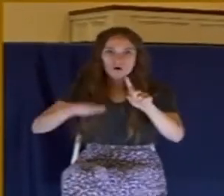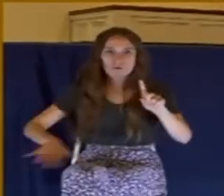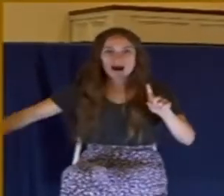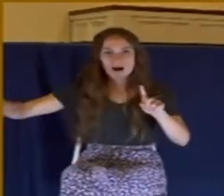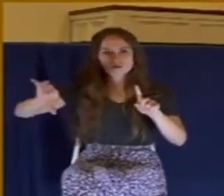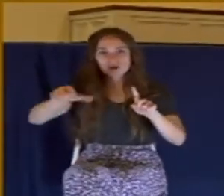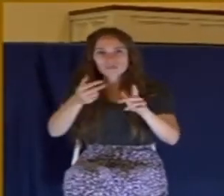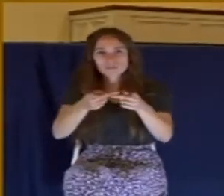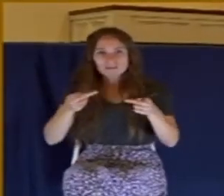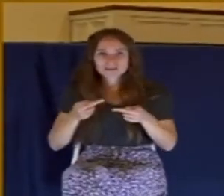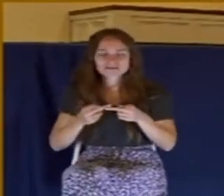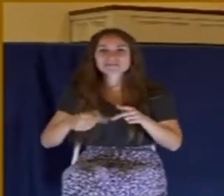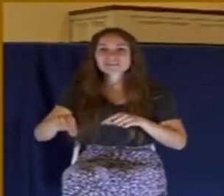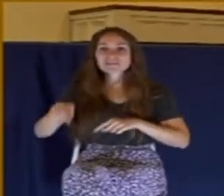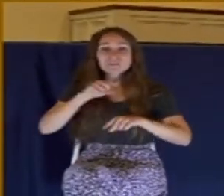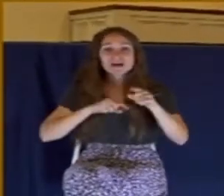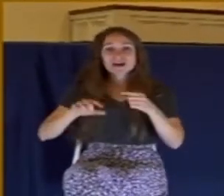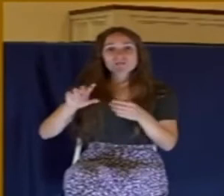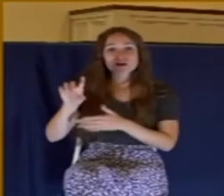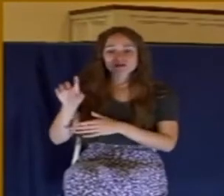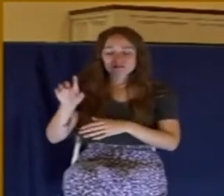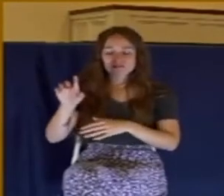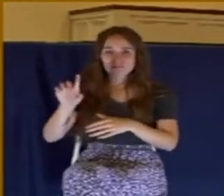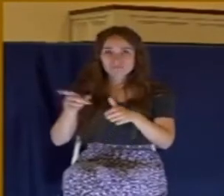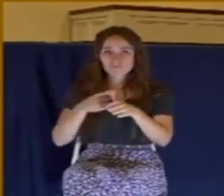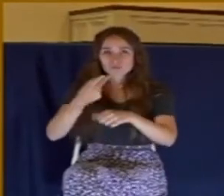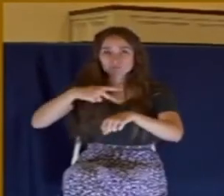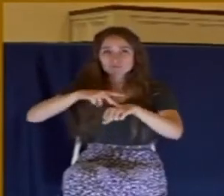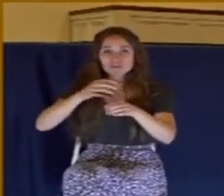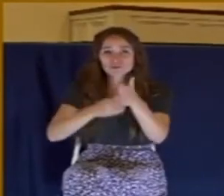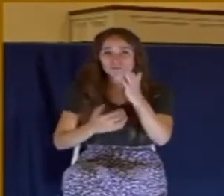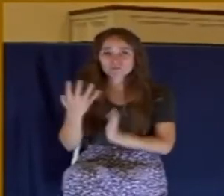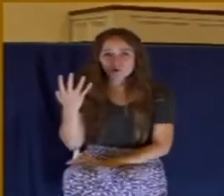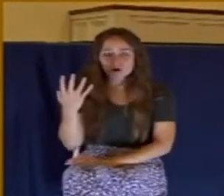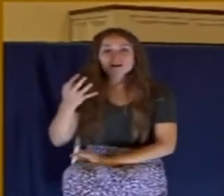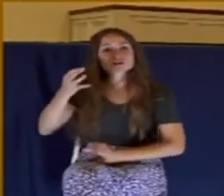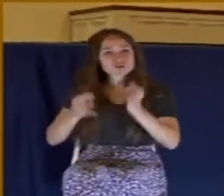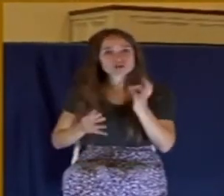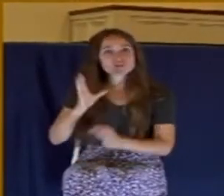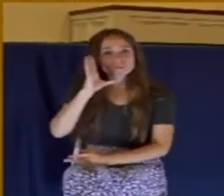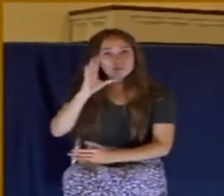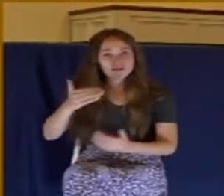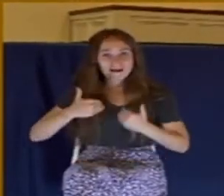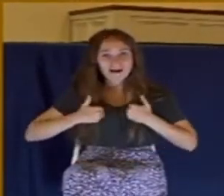Peter chapter 4. Peter says, look, judgment is going to begin, but it always starts at the house of God.